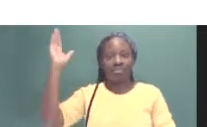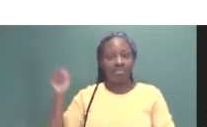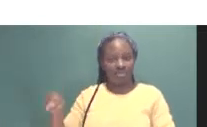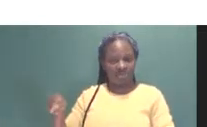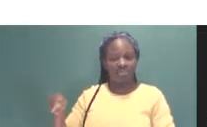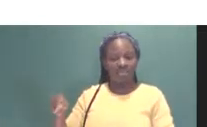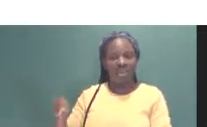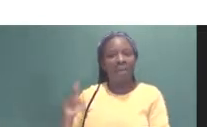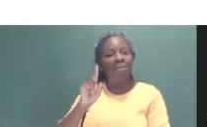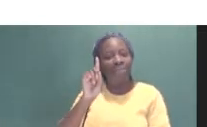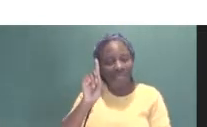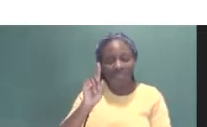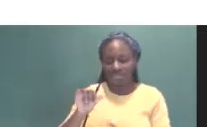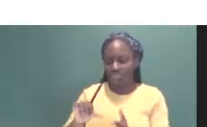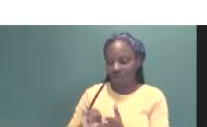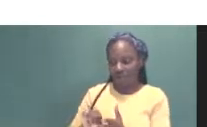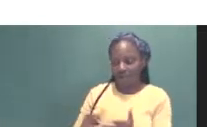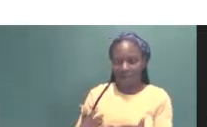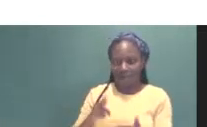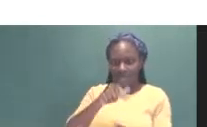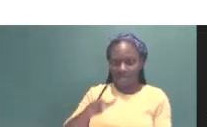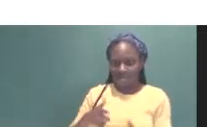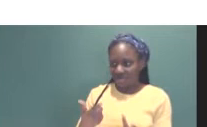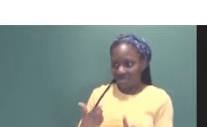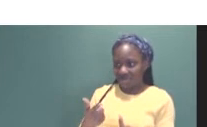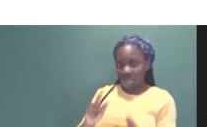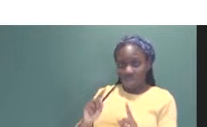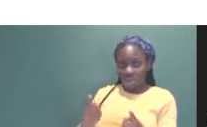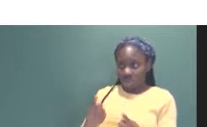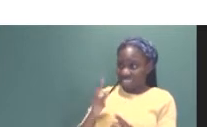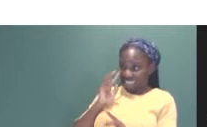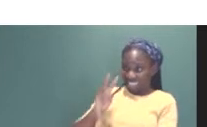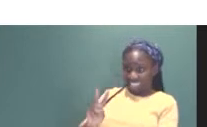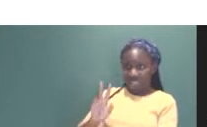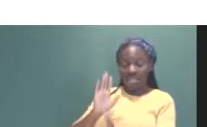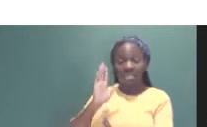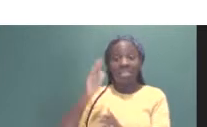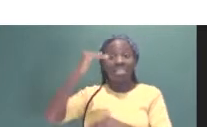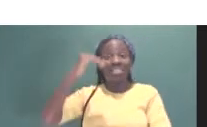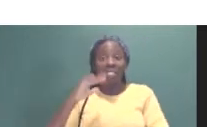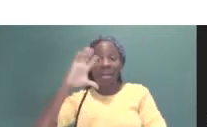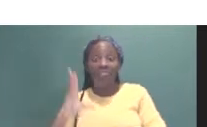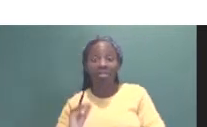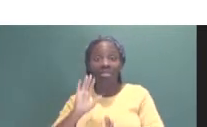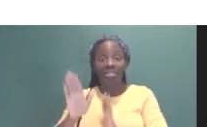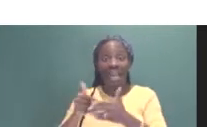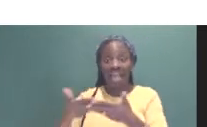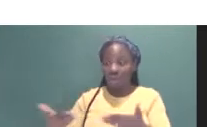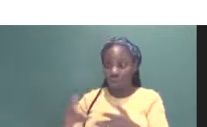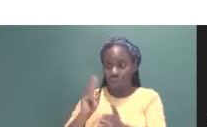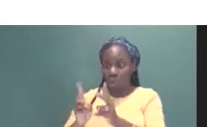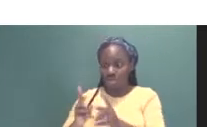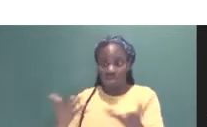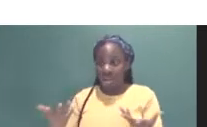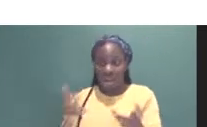But people were finding it difficult there. They couldn't see the South African sign language